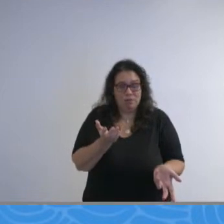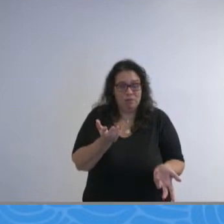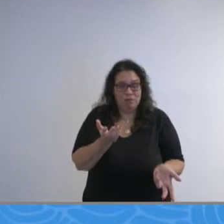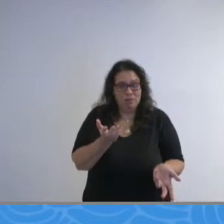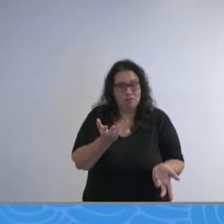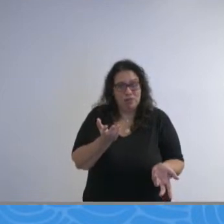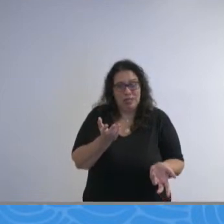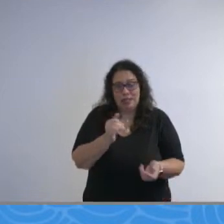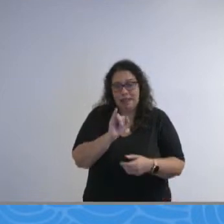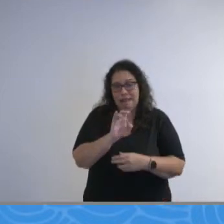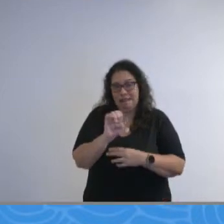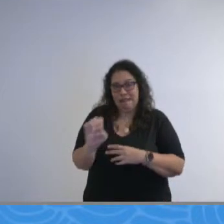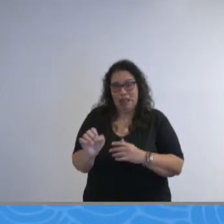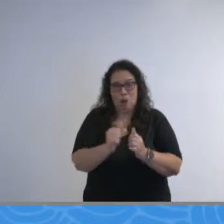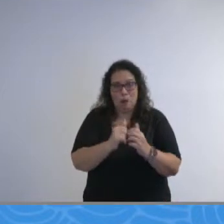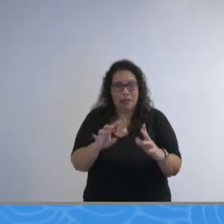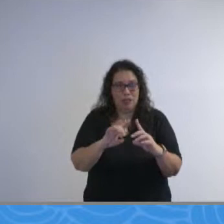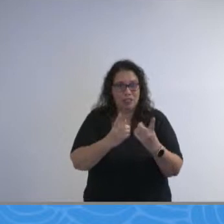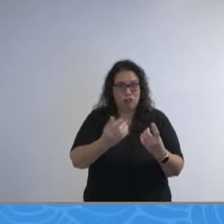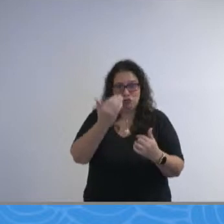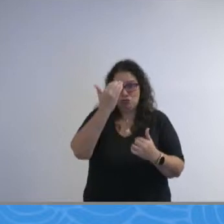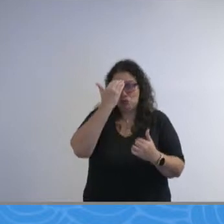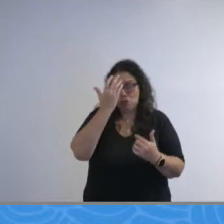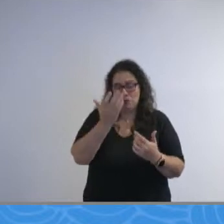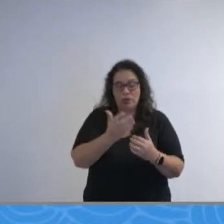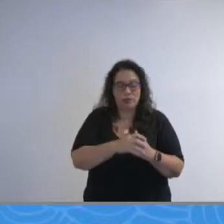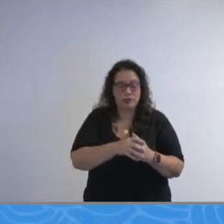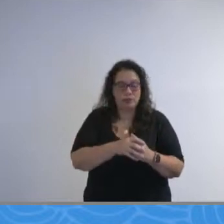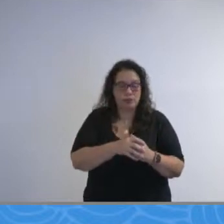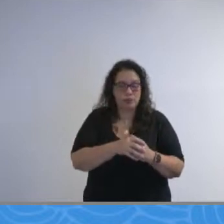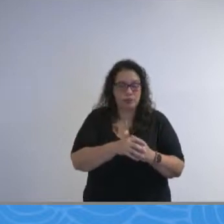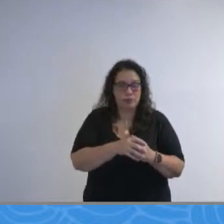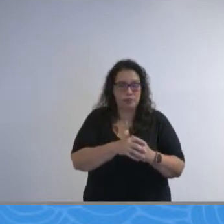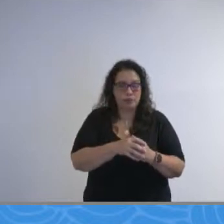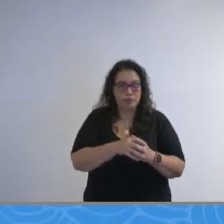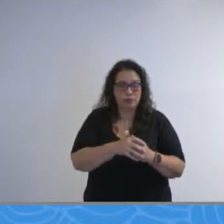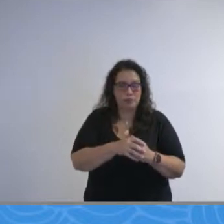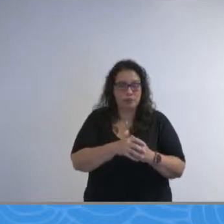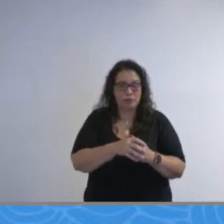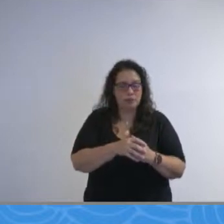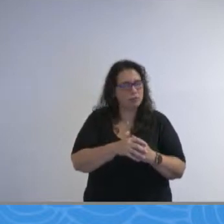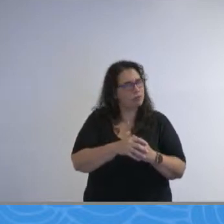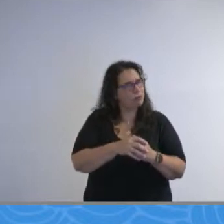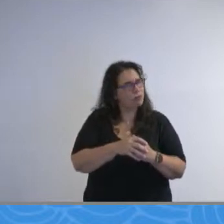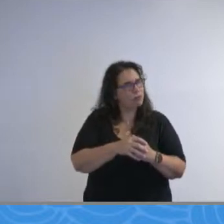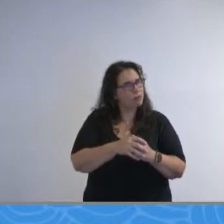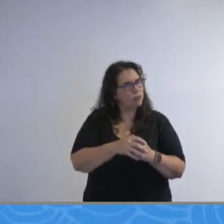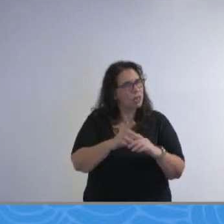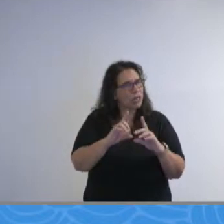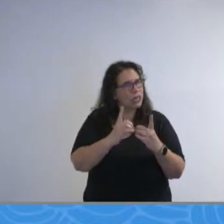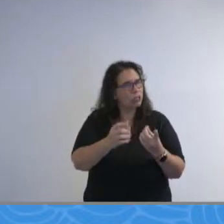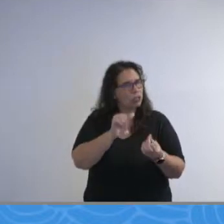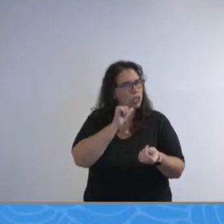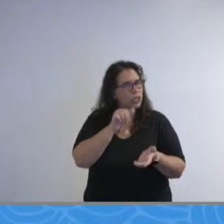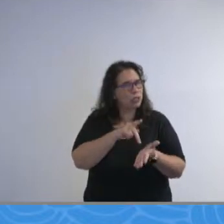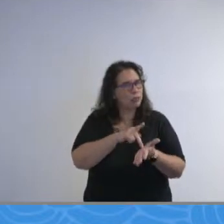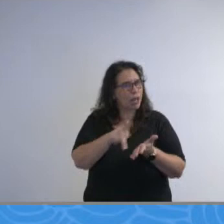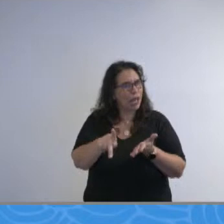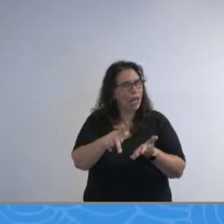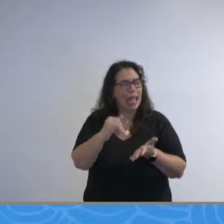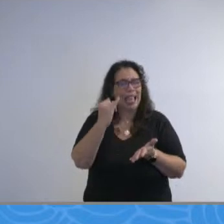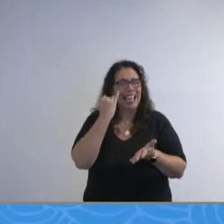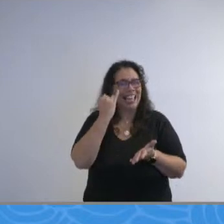know? Now, the district does not need to pay for those assessments if they were